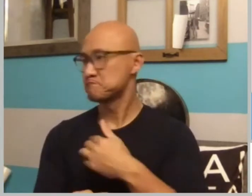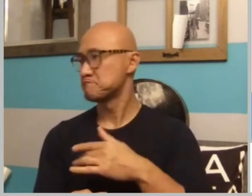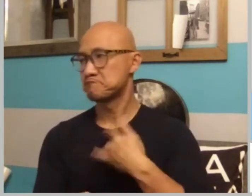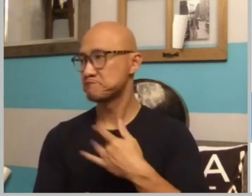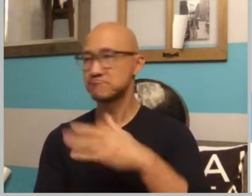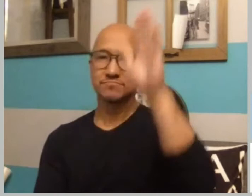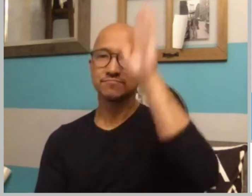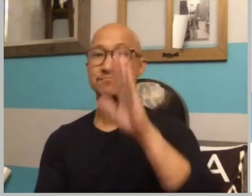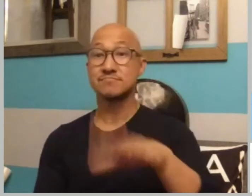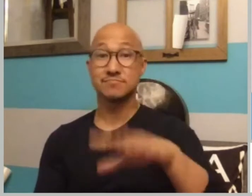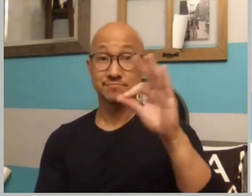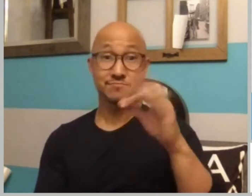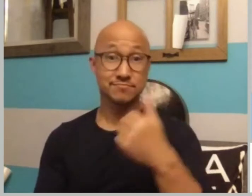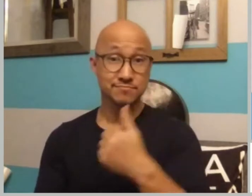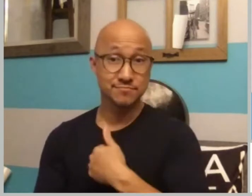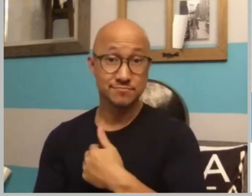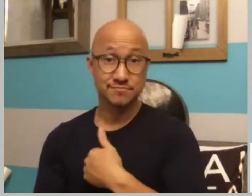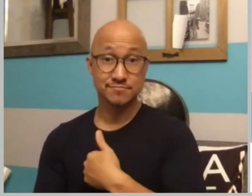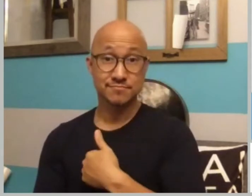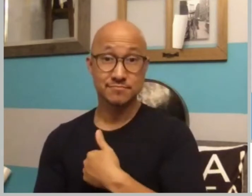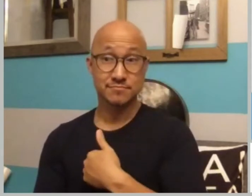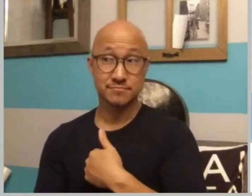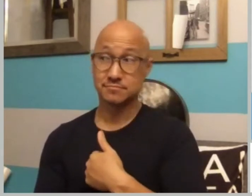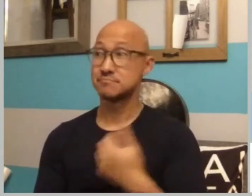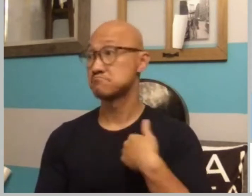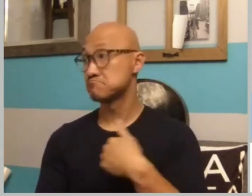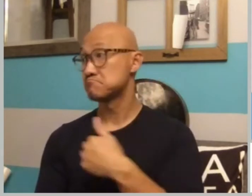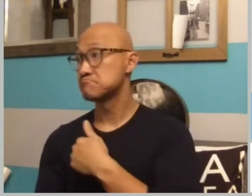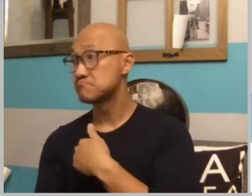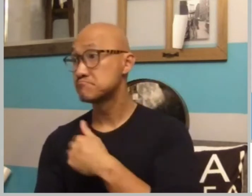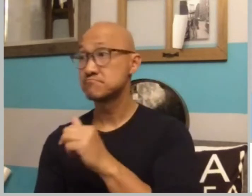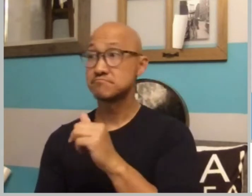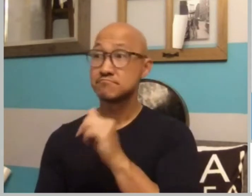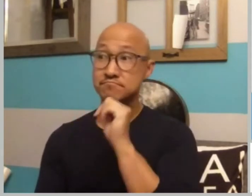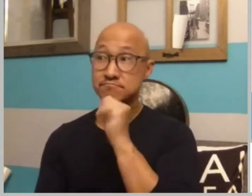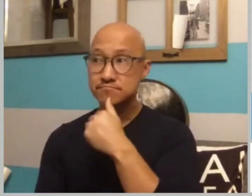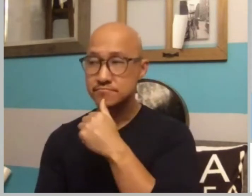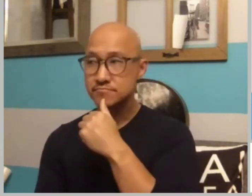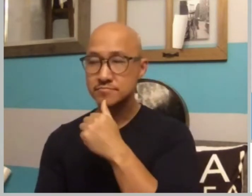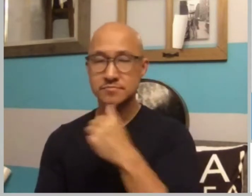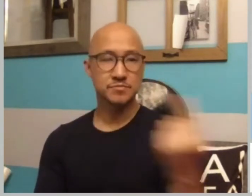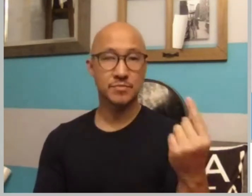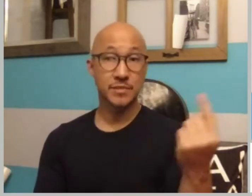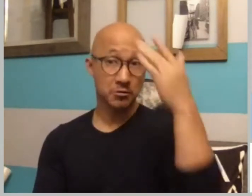always feel that way. We feel sometimes we've been forgotten. Sometimes,